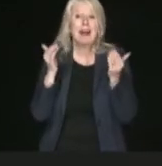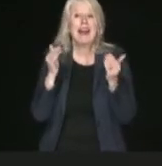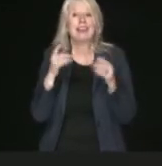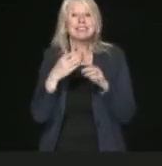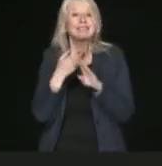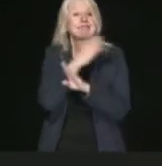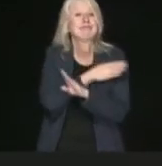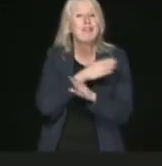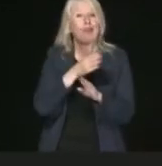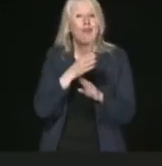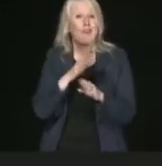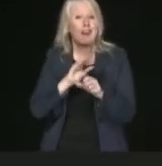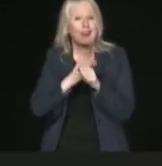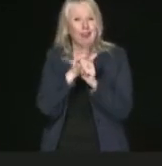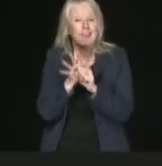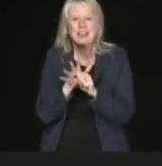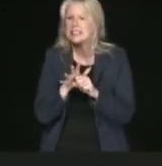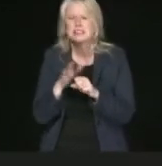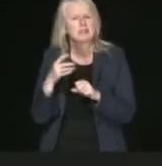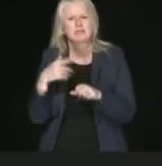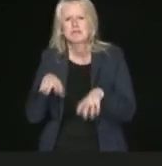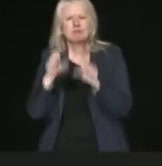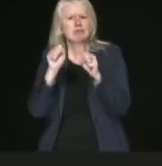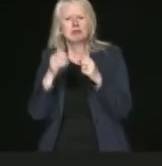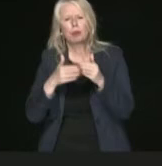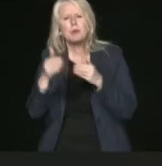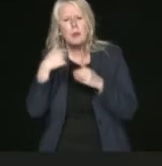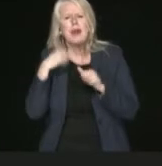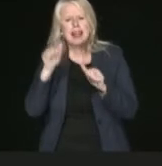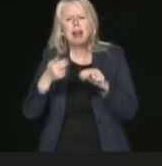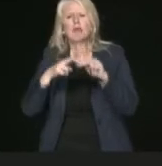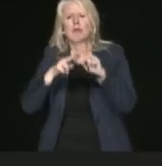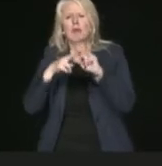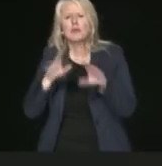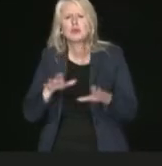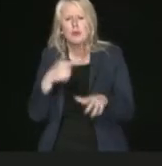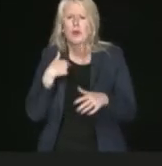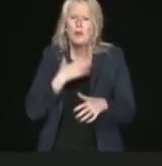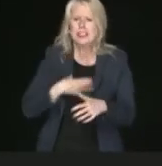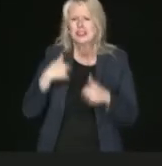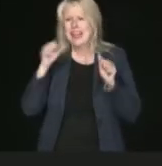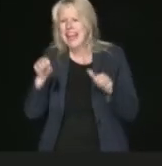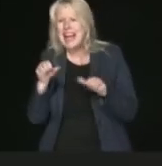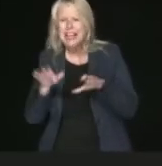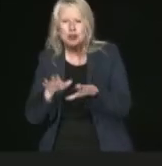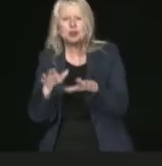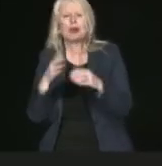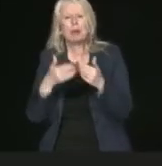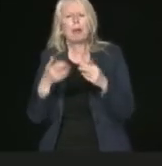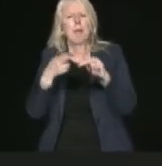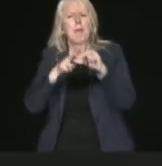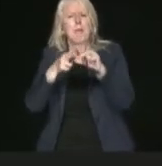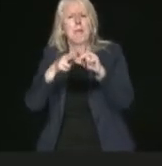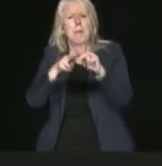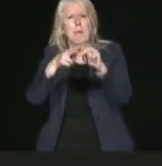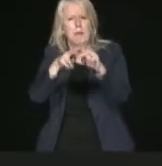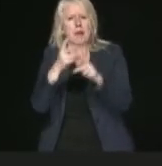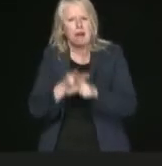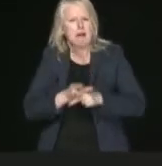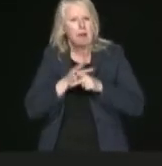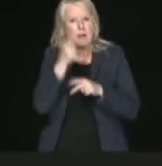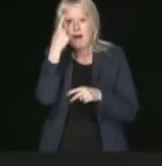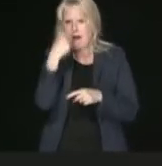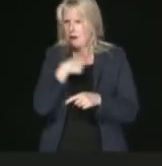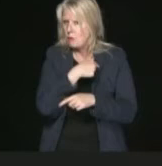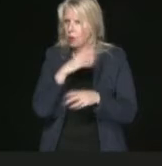many things that we cannot do right now, even though we'd like to. But there will be